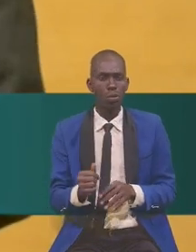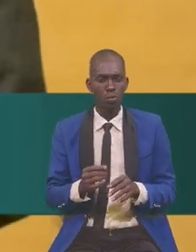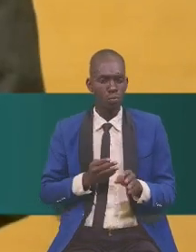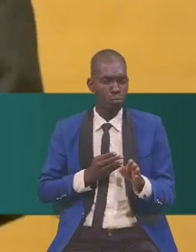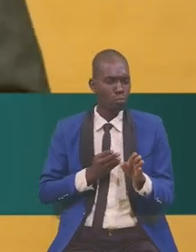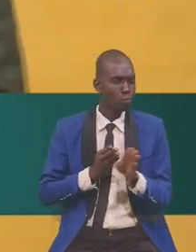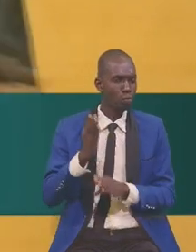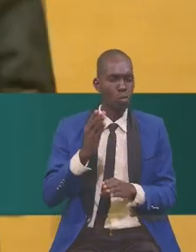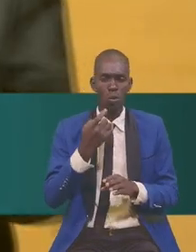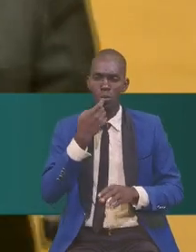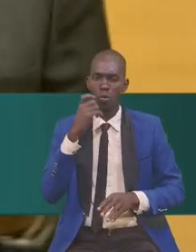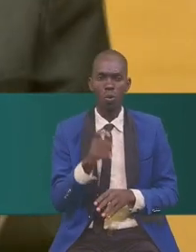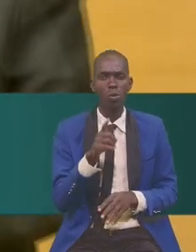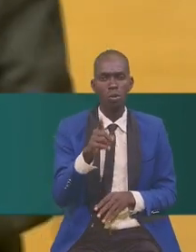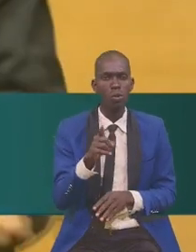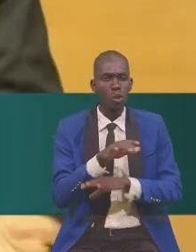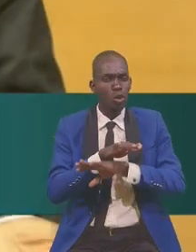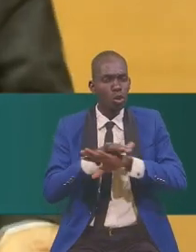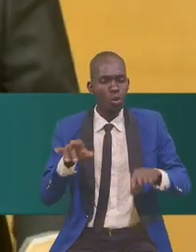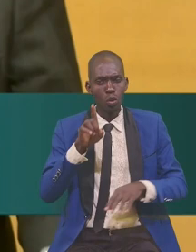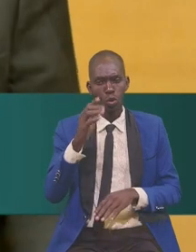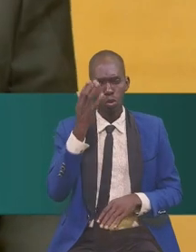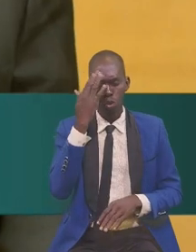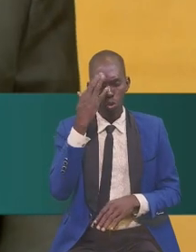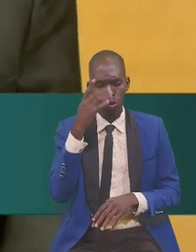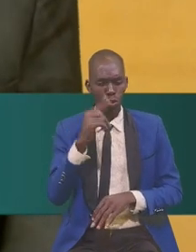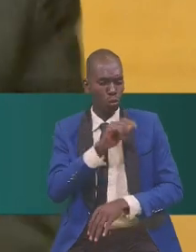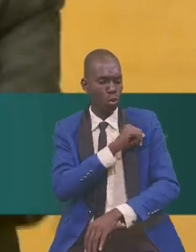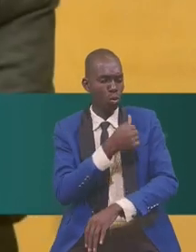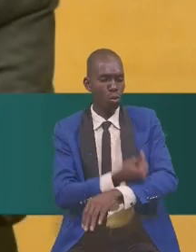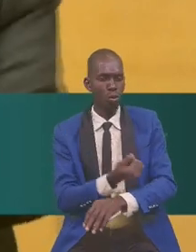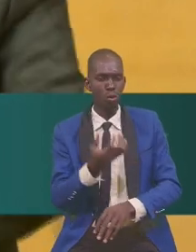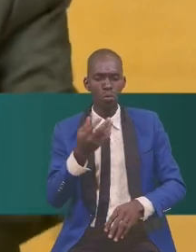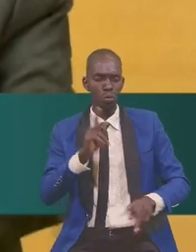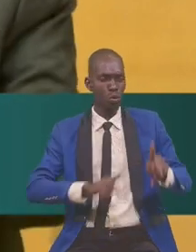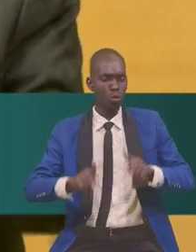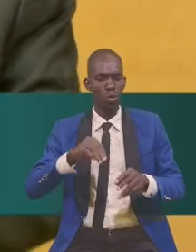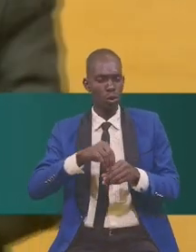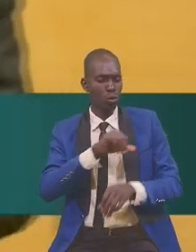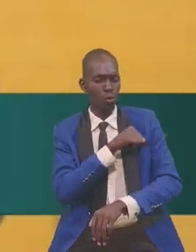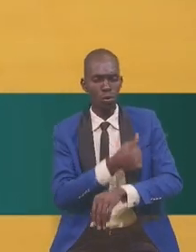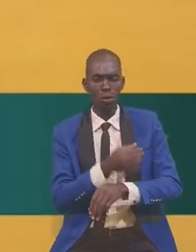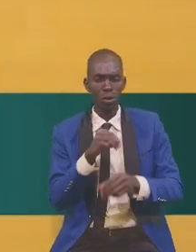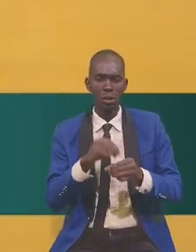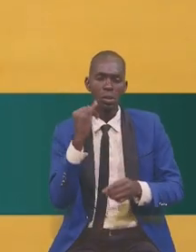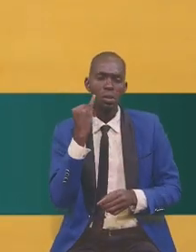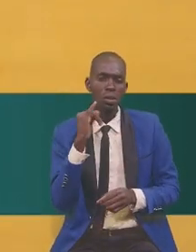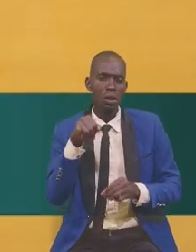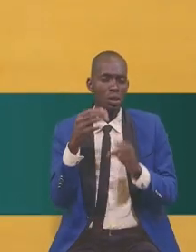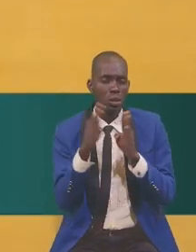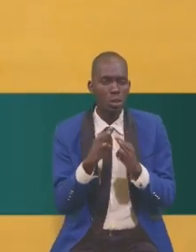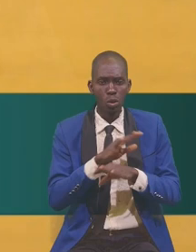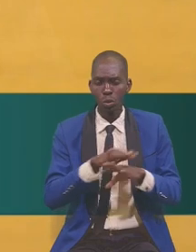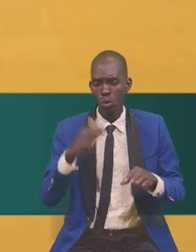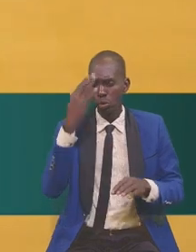you? Don't you know the authority in Jerusalem? Don't you know the authority in the land